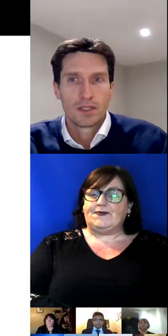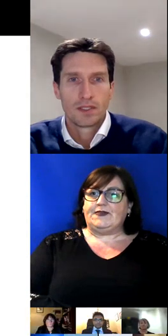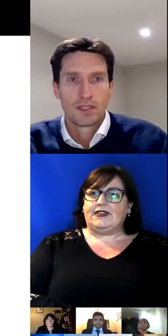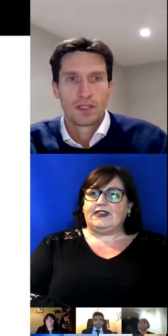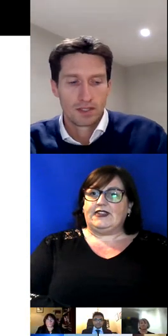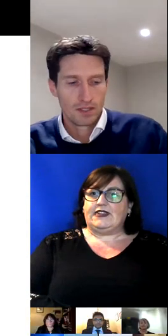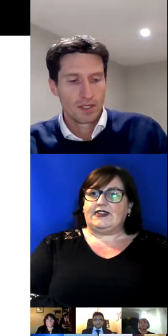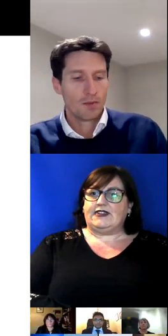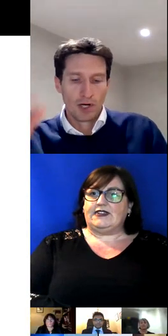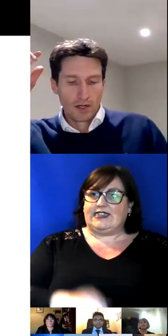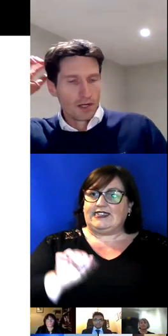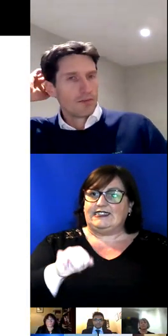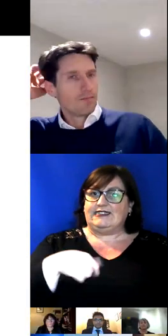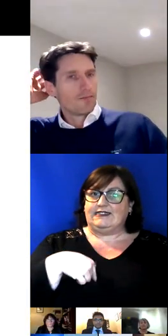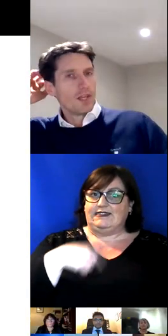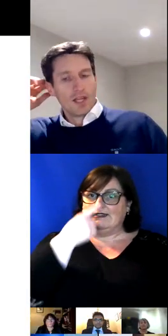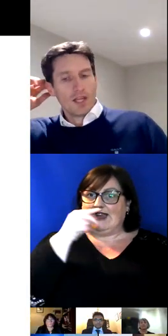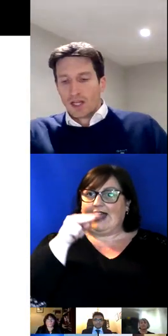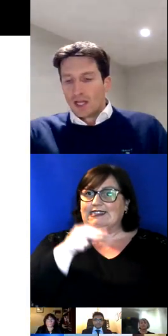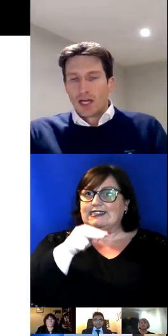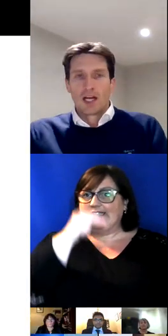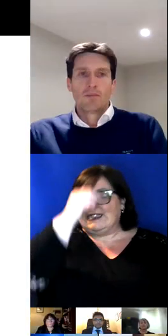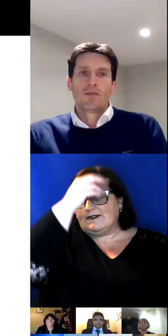Yeah, we can see them, Rob. Yeah, we can see them. Brilliant. Okay.